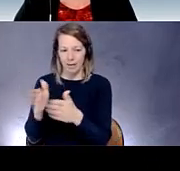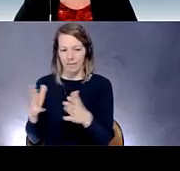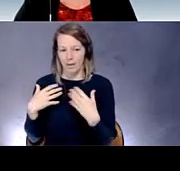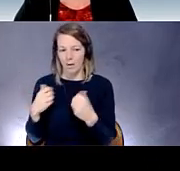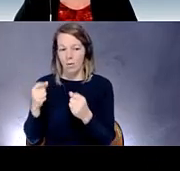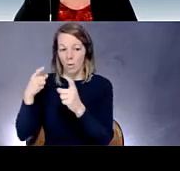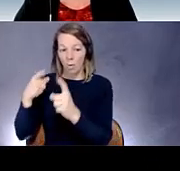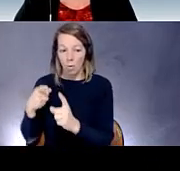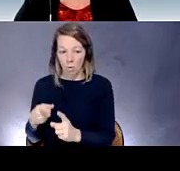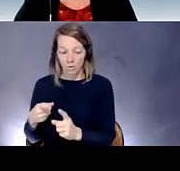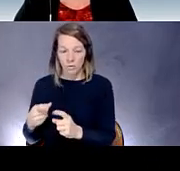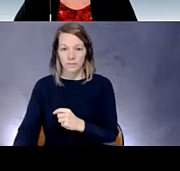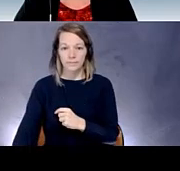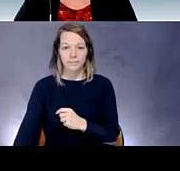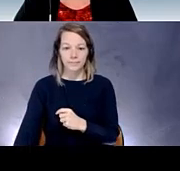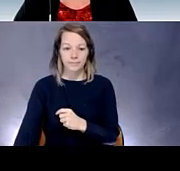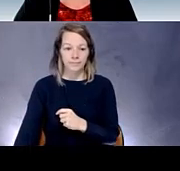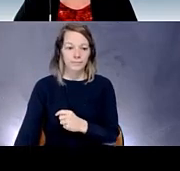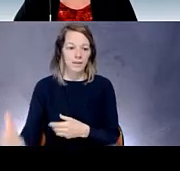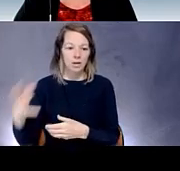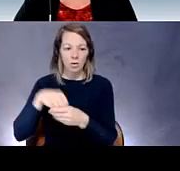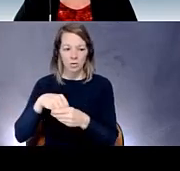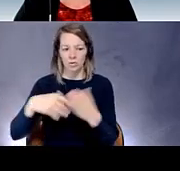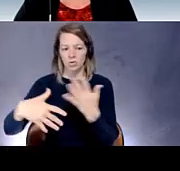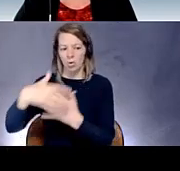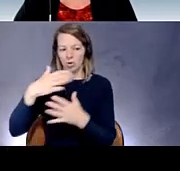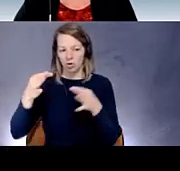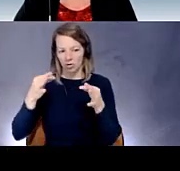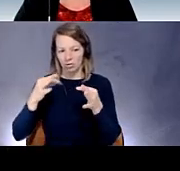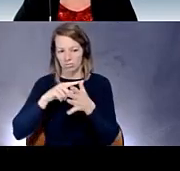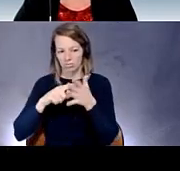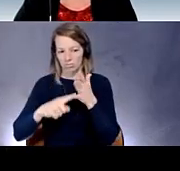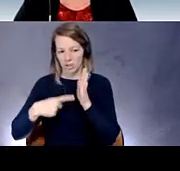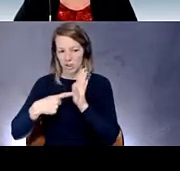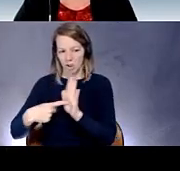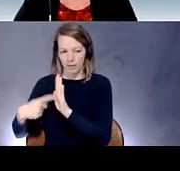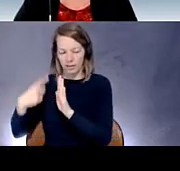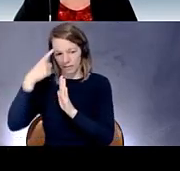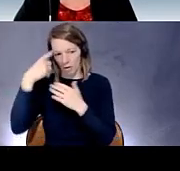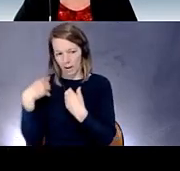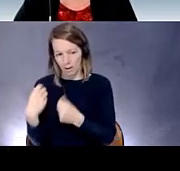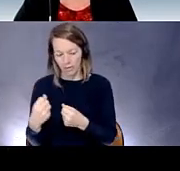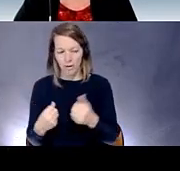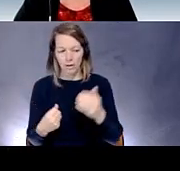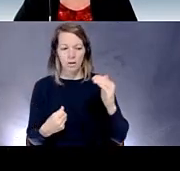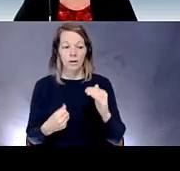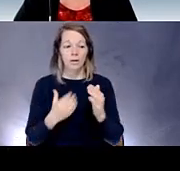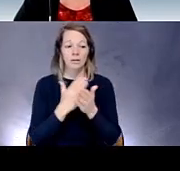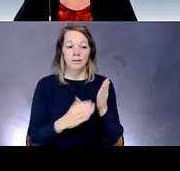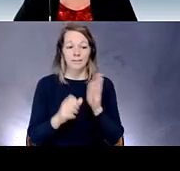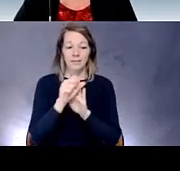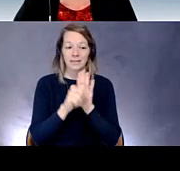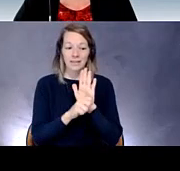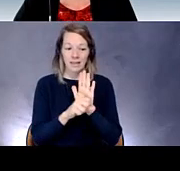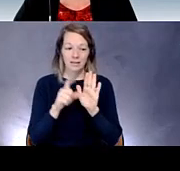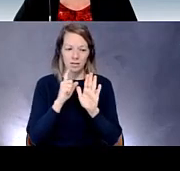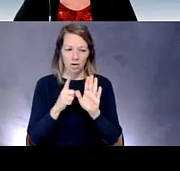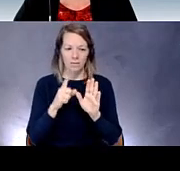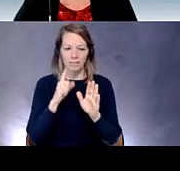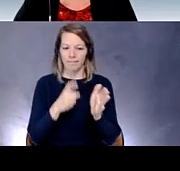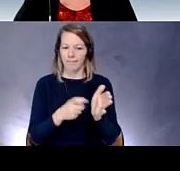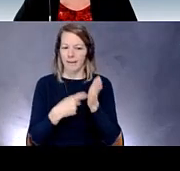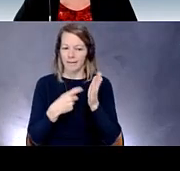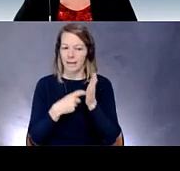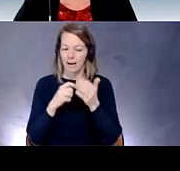goals, including social determinants of health. Some states are looking this session about mandating